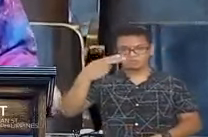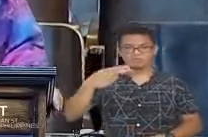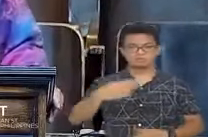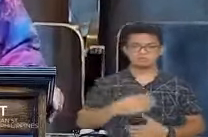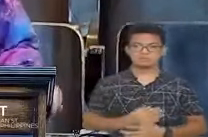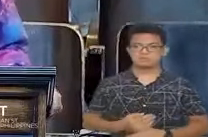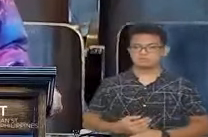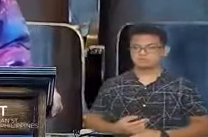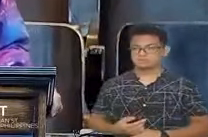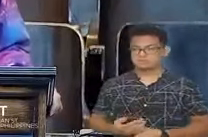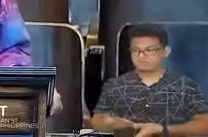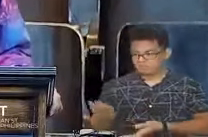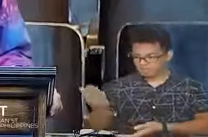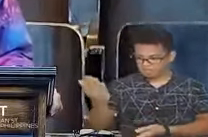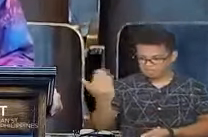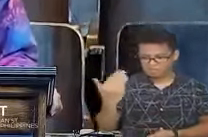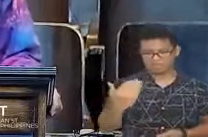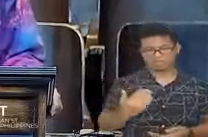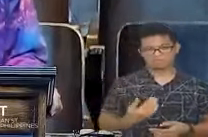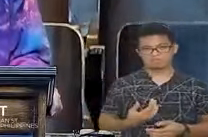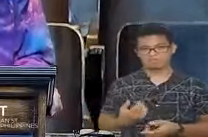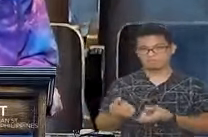Tiam nang imbita rung kay nana.